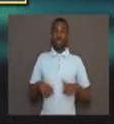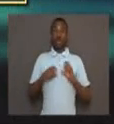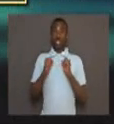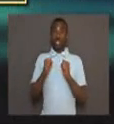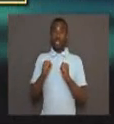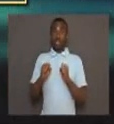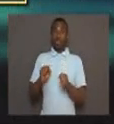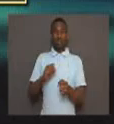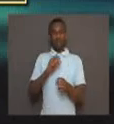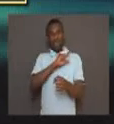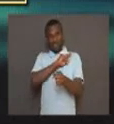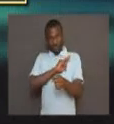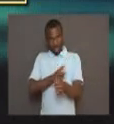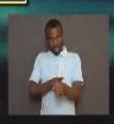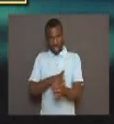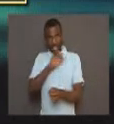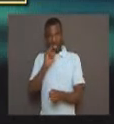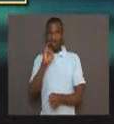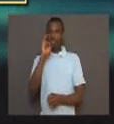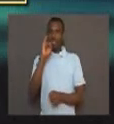voltage and current.